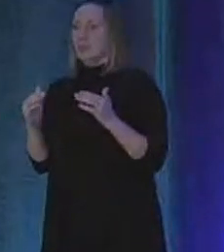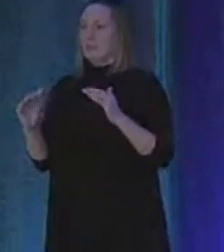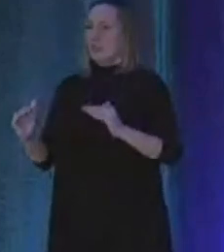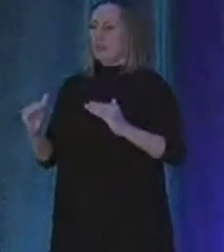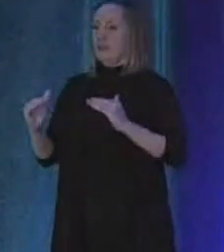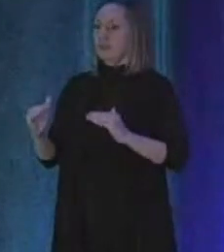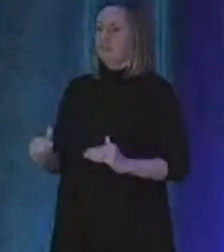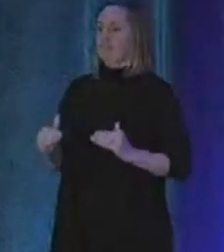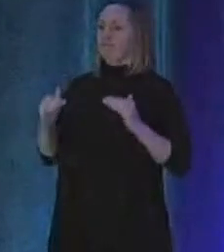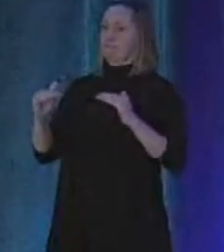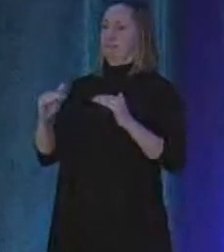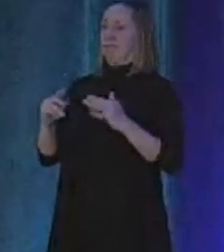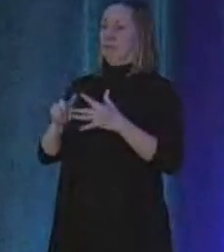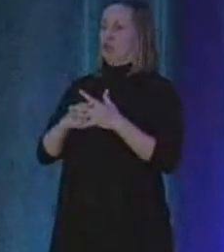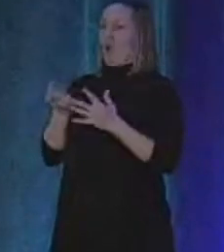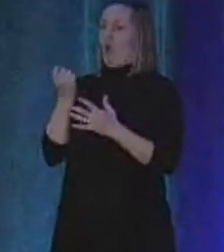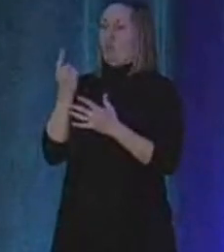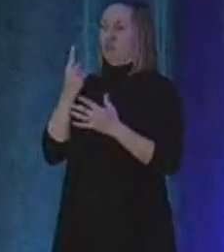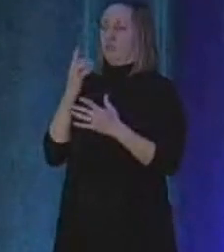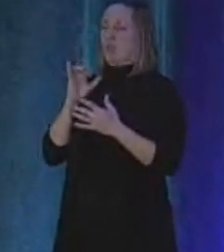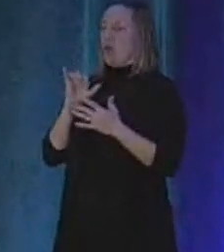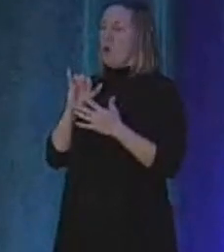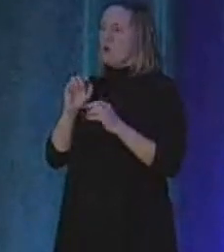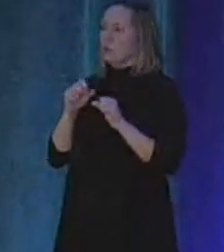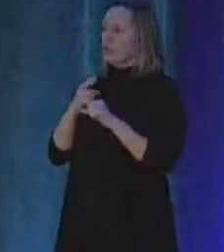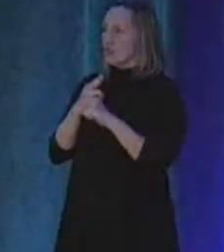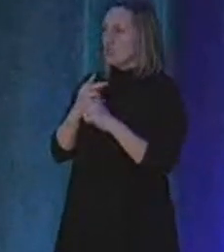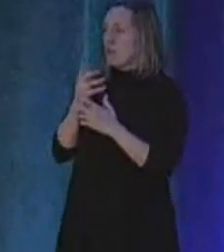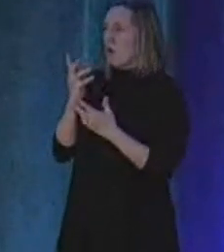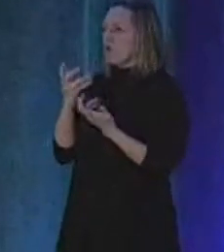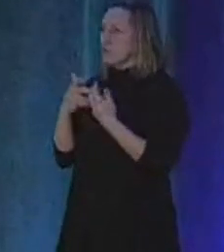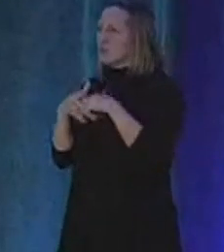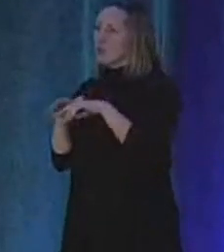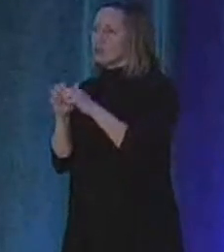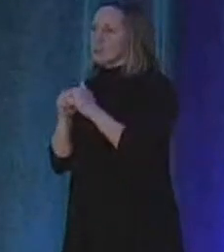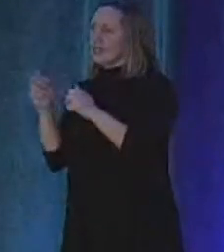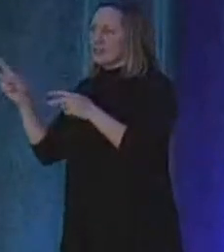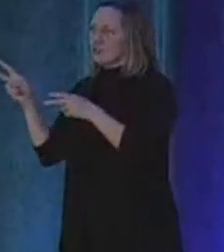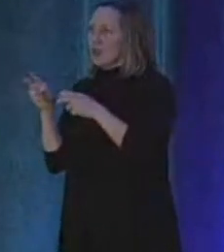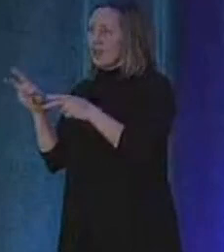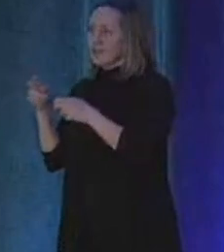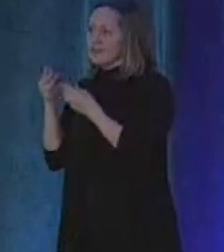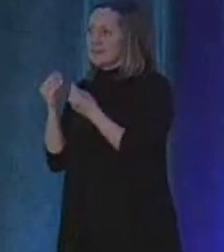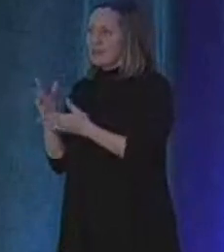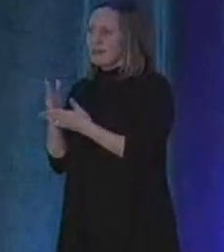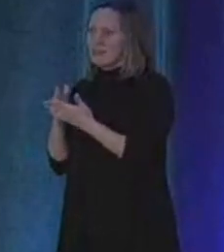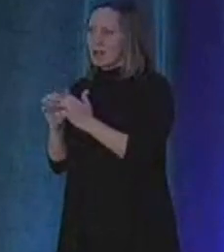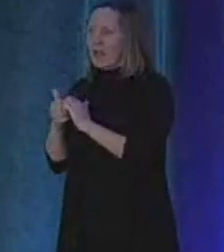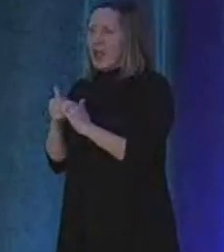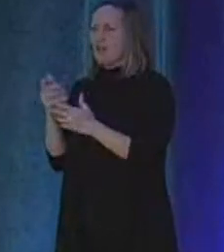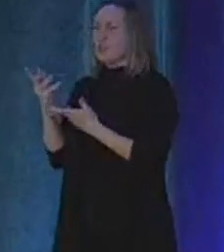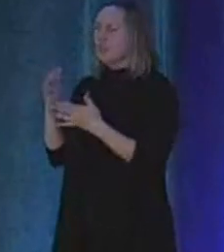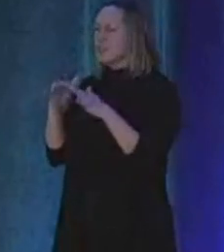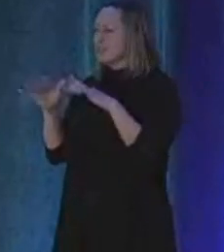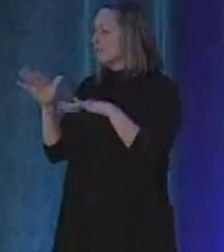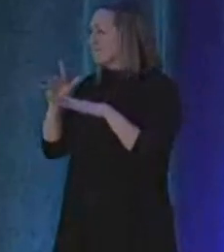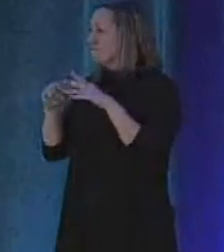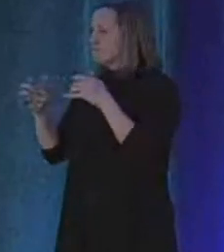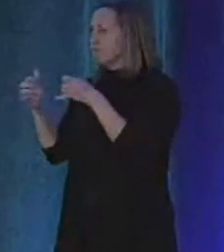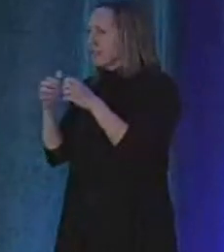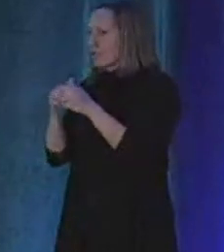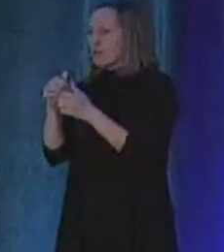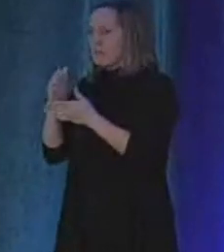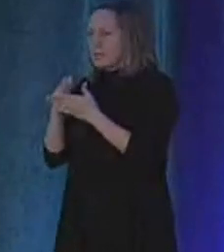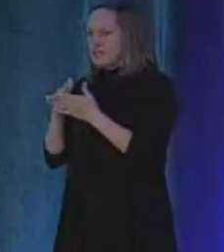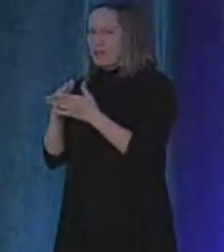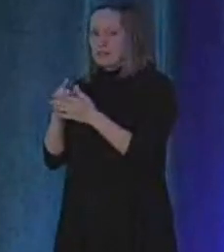them. Okay, this piece goes here. Apparently, you can use them async. They can drag data in somehow. You start to fumble with the pieces and eventually get